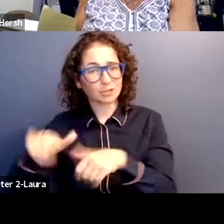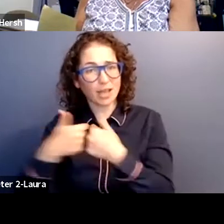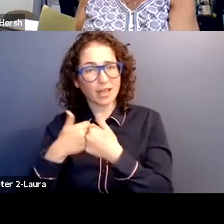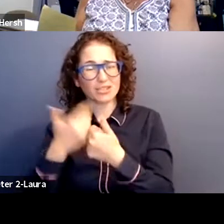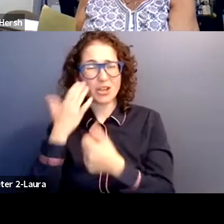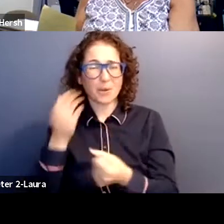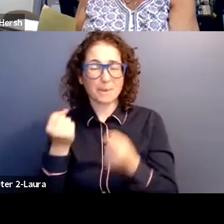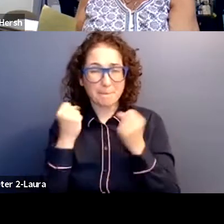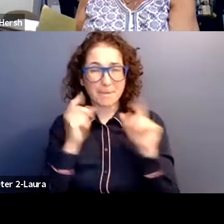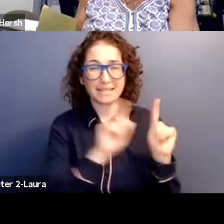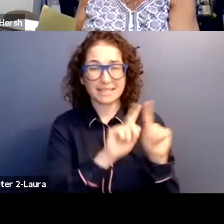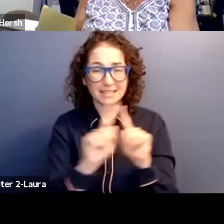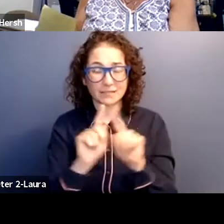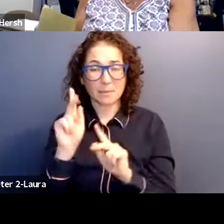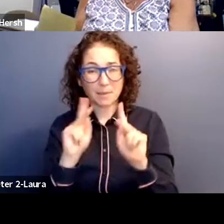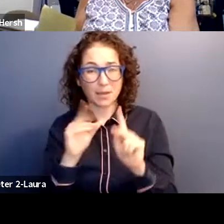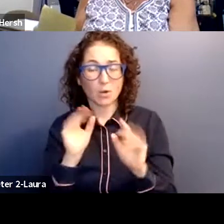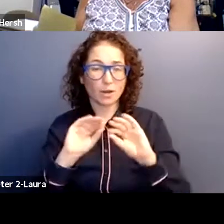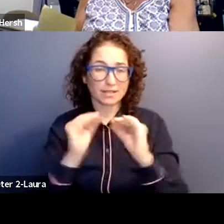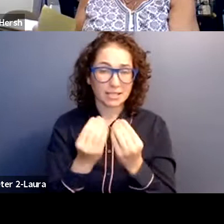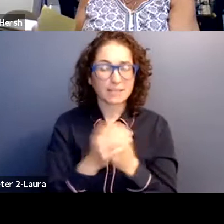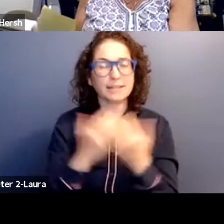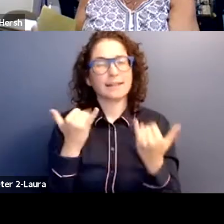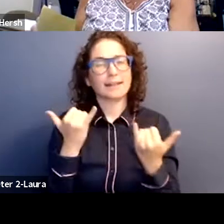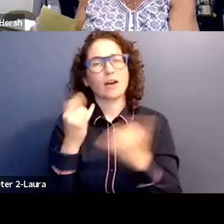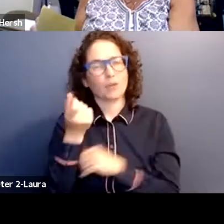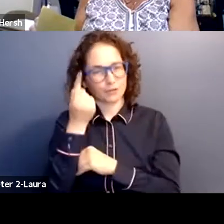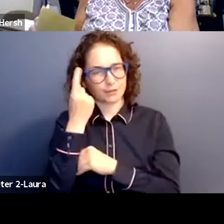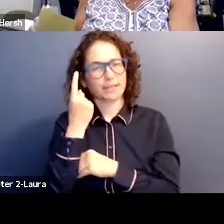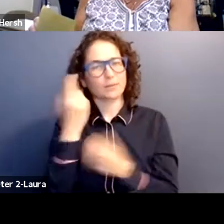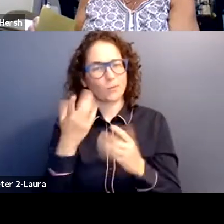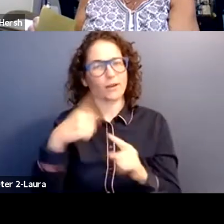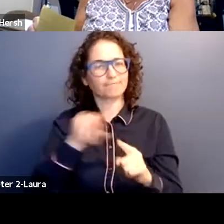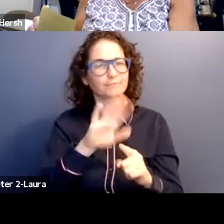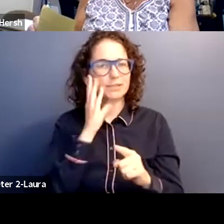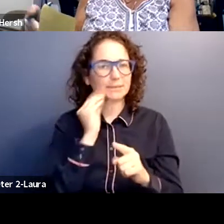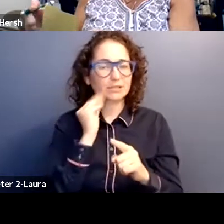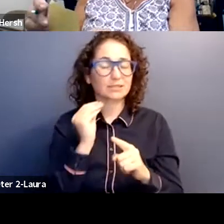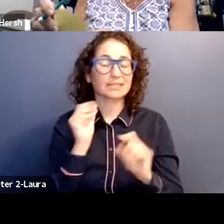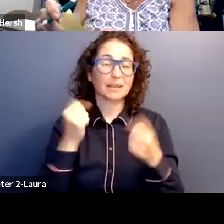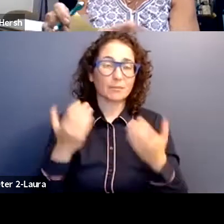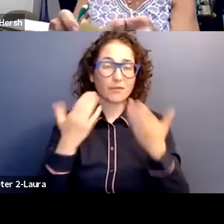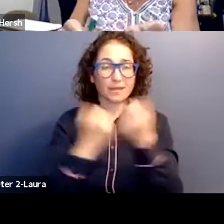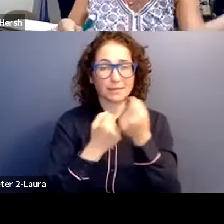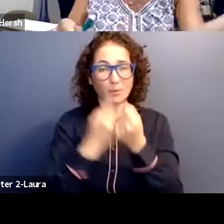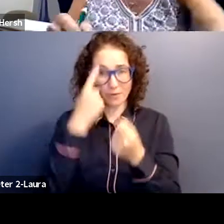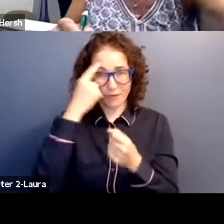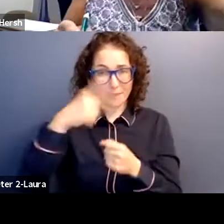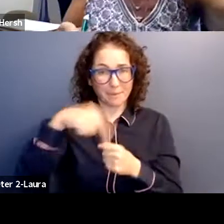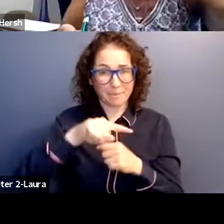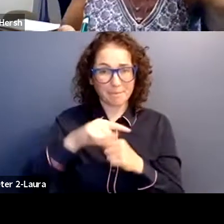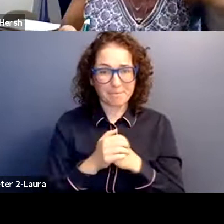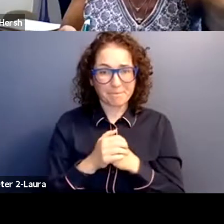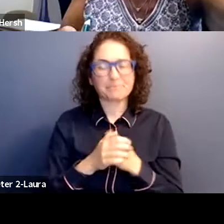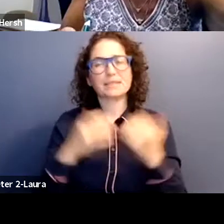people and organizations out there that at this point understand what the long haulers are going through and really want to provide support. So today's going to